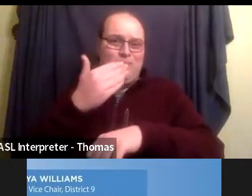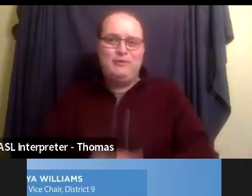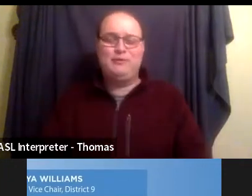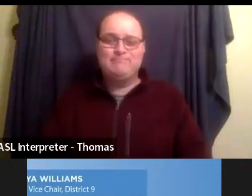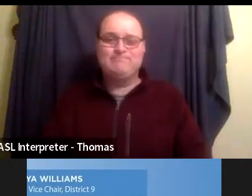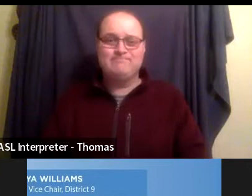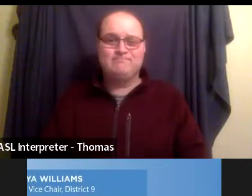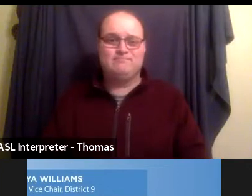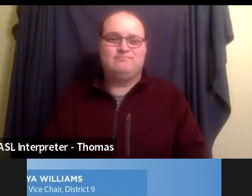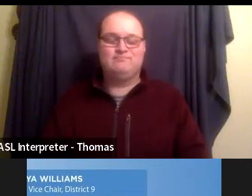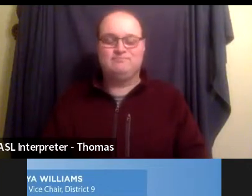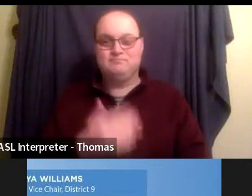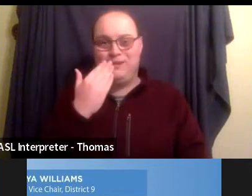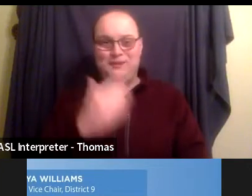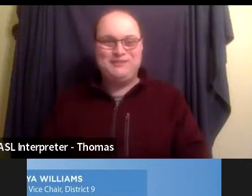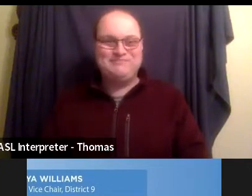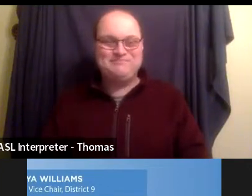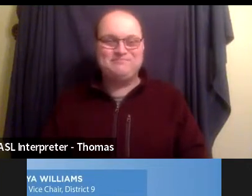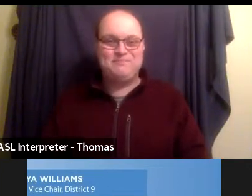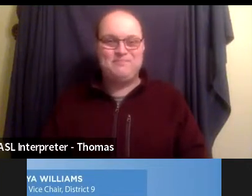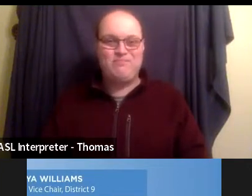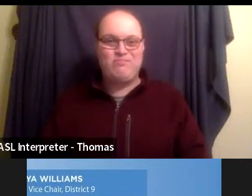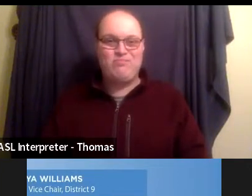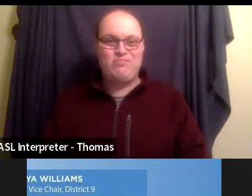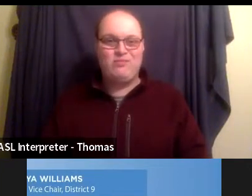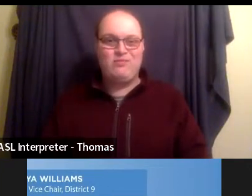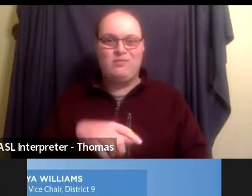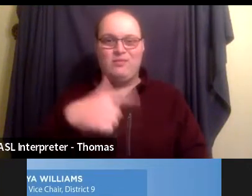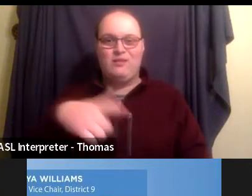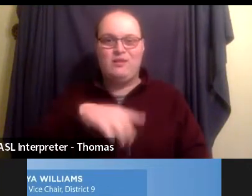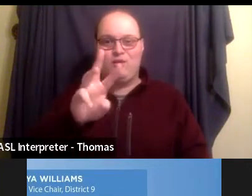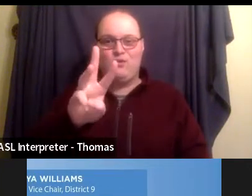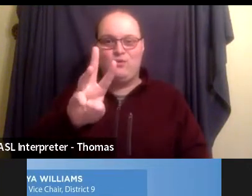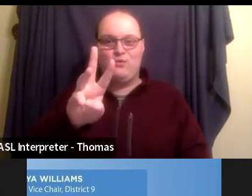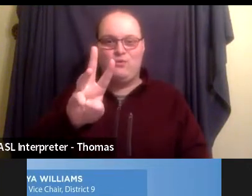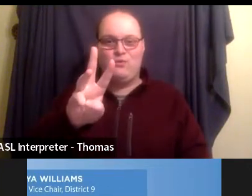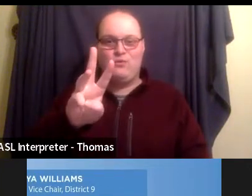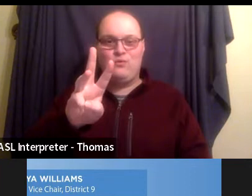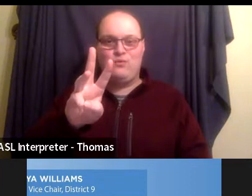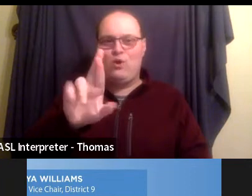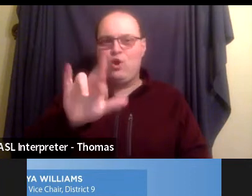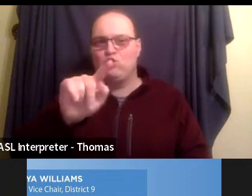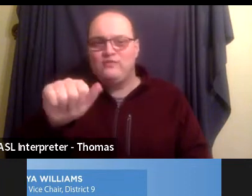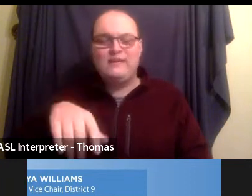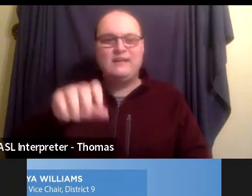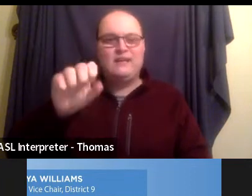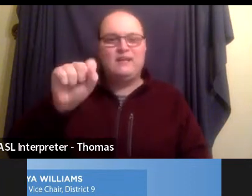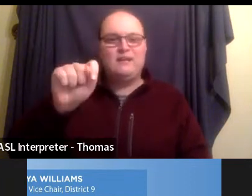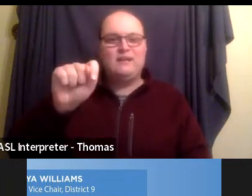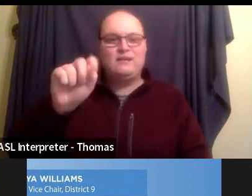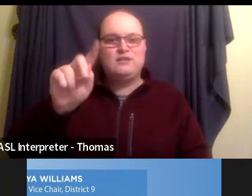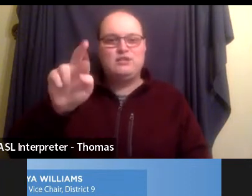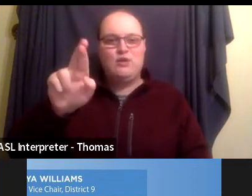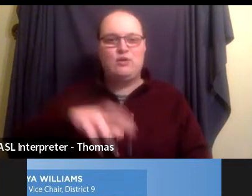Thank you so much. Next up is Wida Stoker, individual, boundary changes